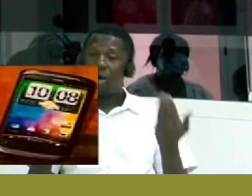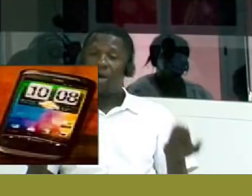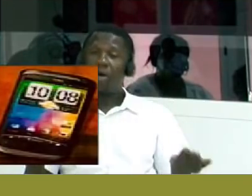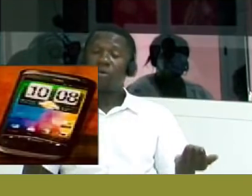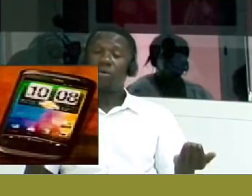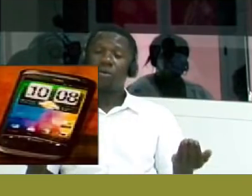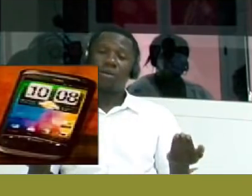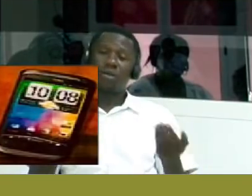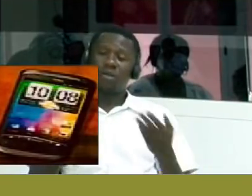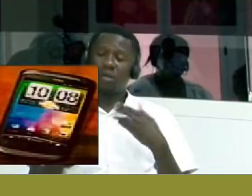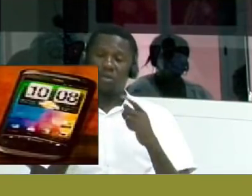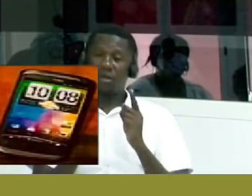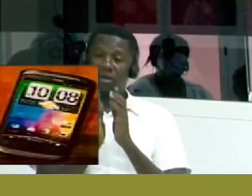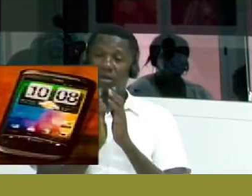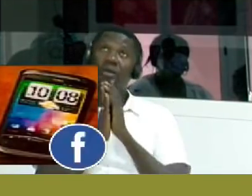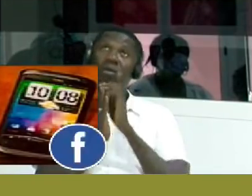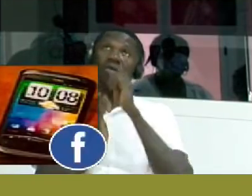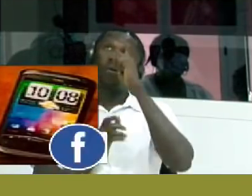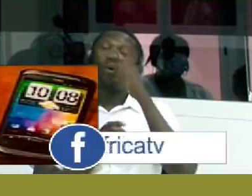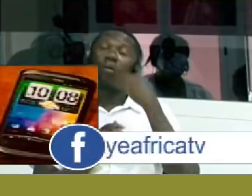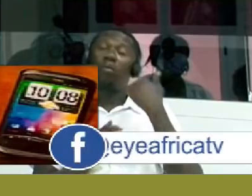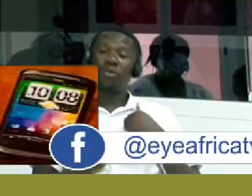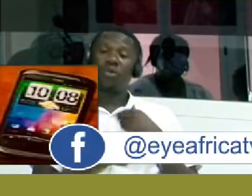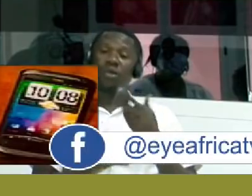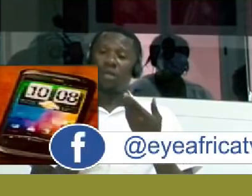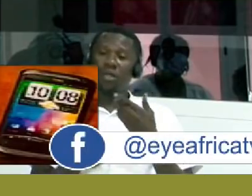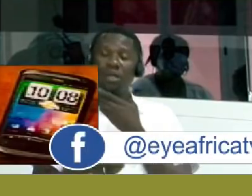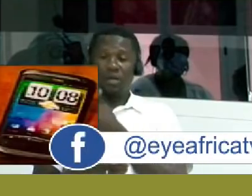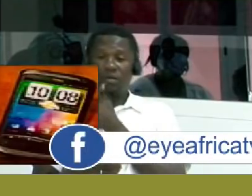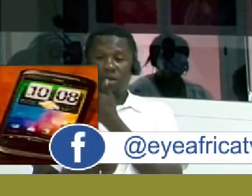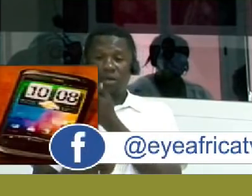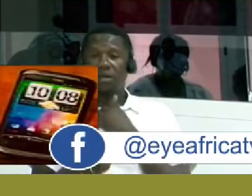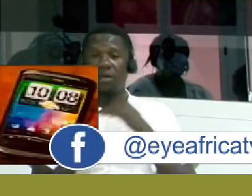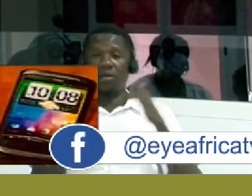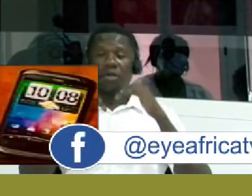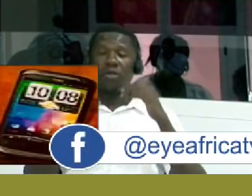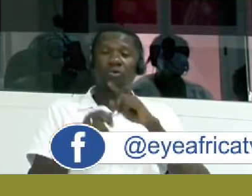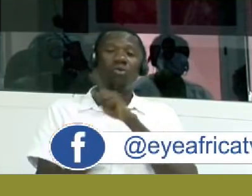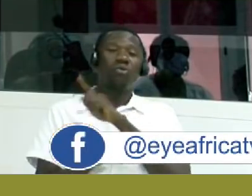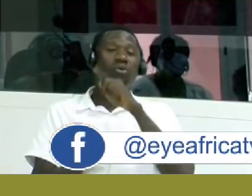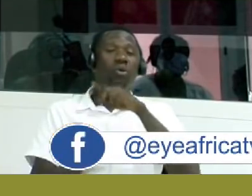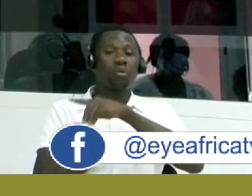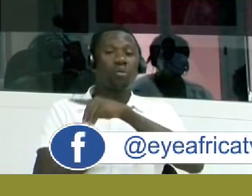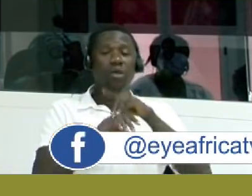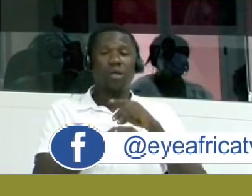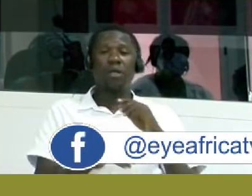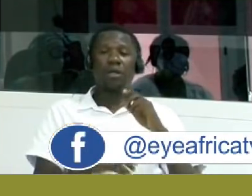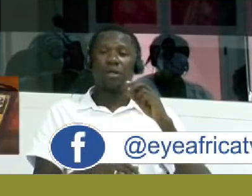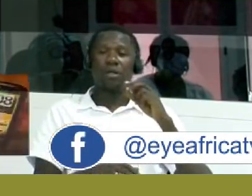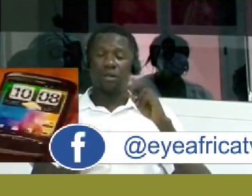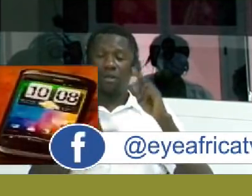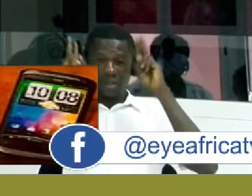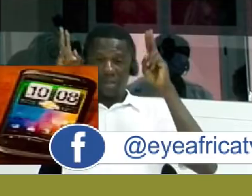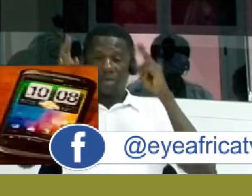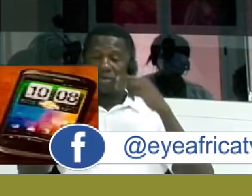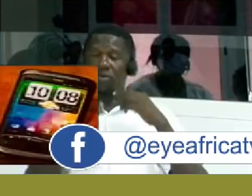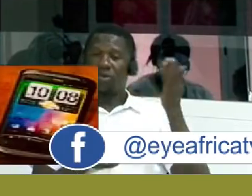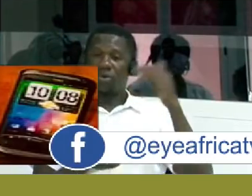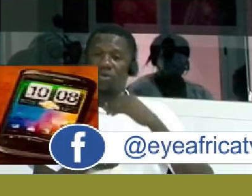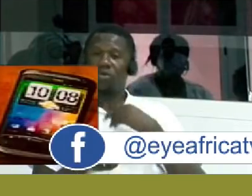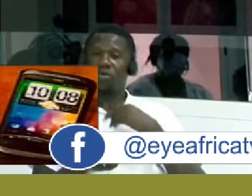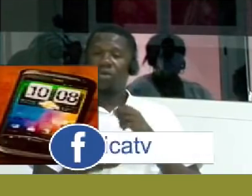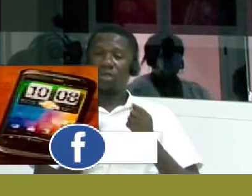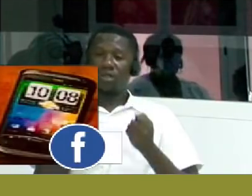And it's by the grace of God. People like us used to live here, they say, meeting in so-and-so place, and he says you should come, you will drive how many miles to go to Kanilai